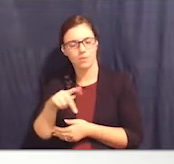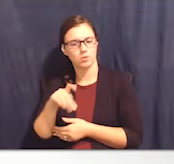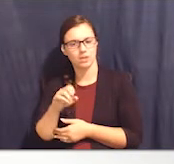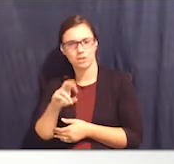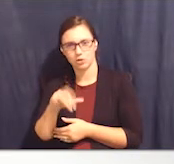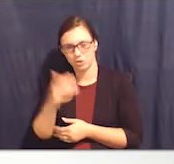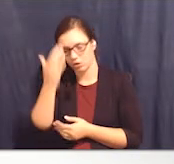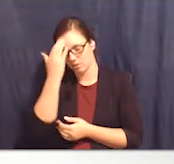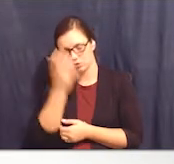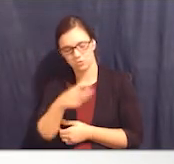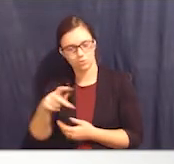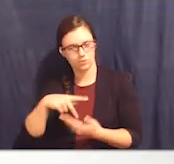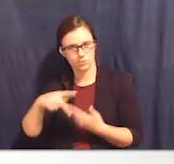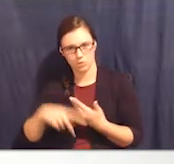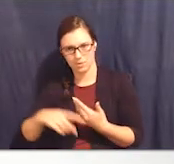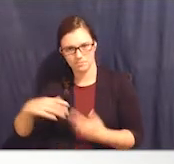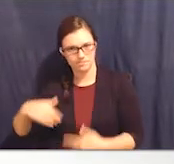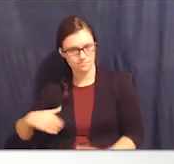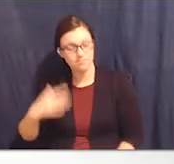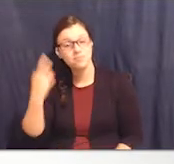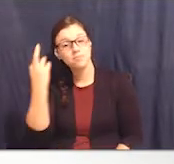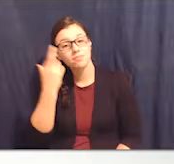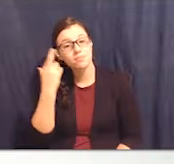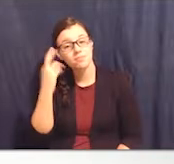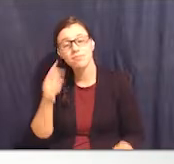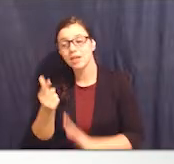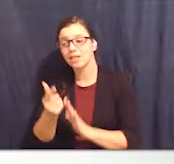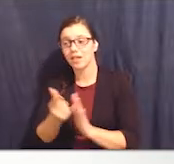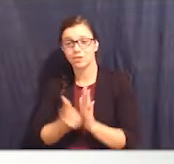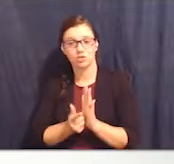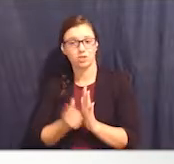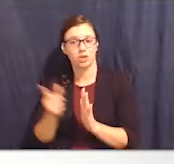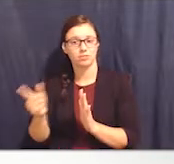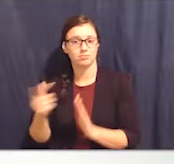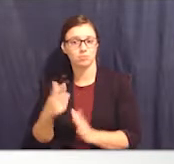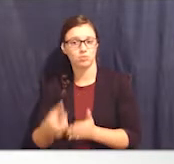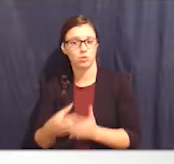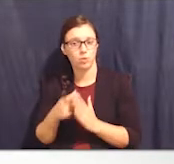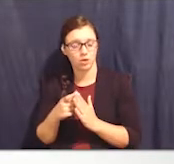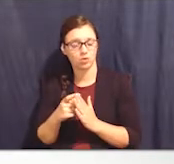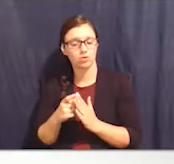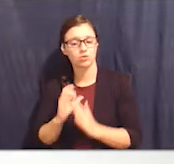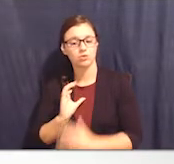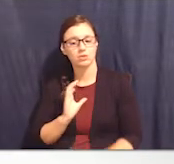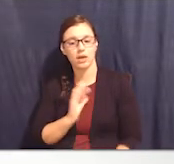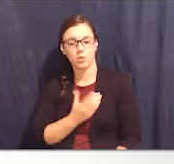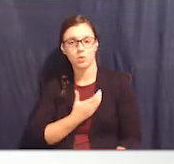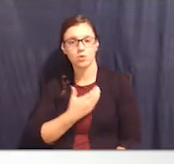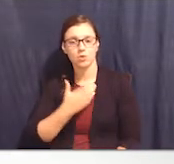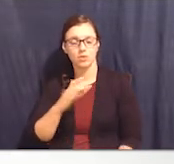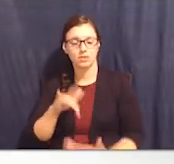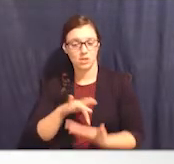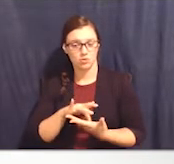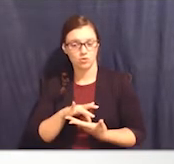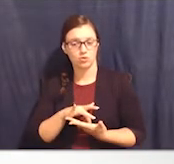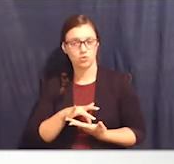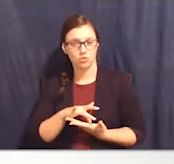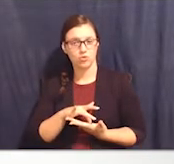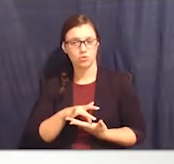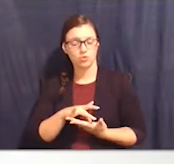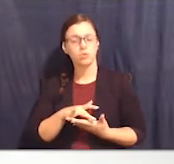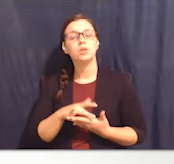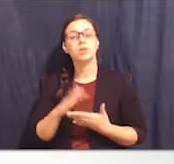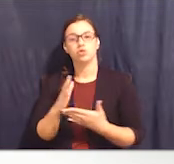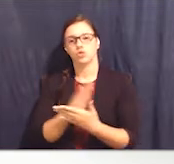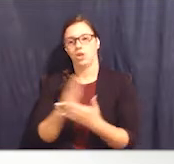eligible institutions, and you click on that and it'll give you the institution, it'll give you the contact person for the disability services office, it will also